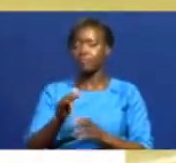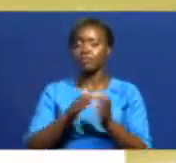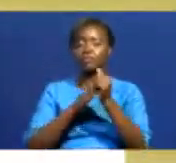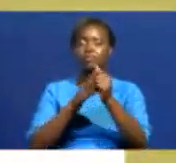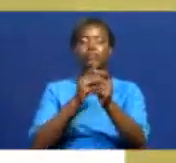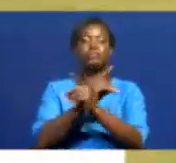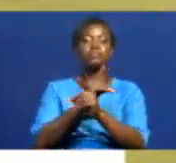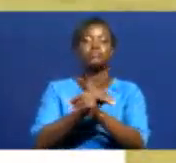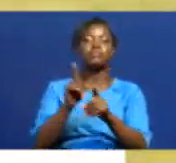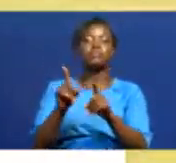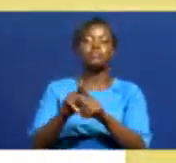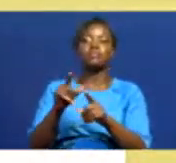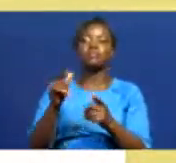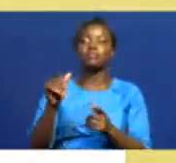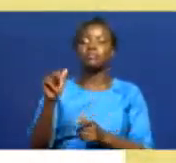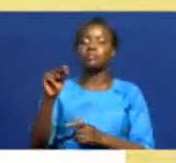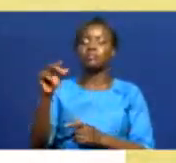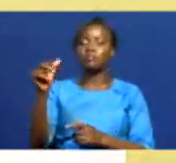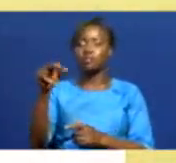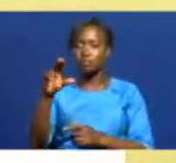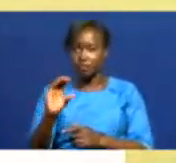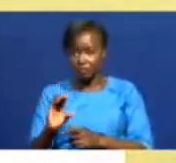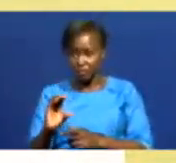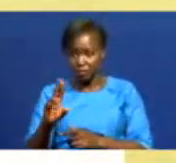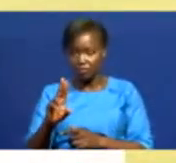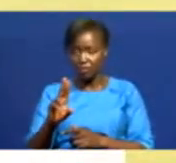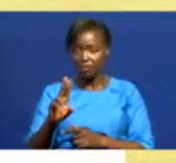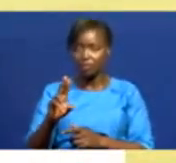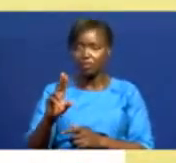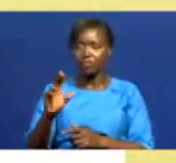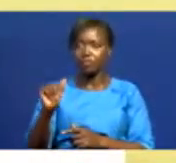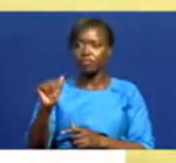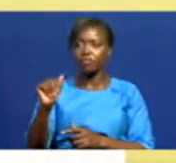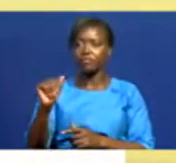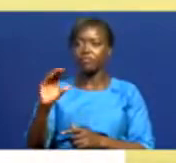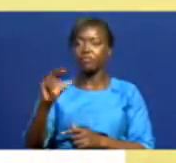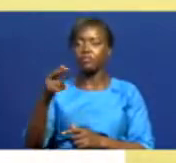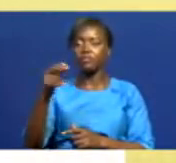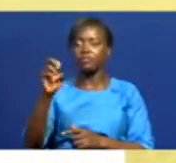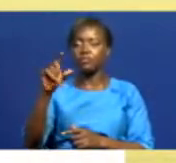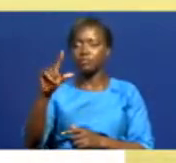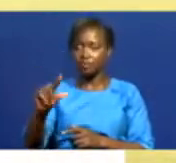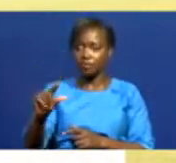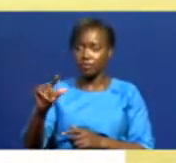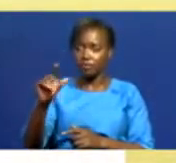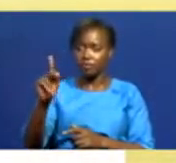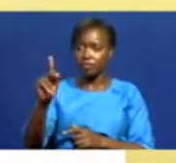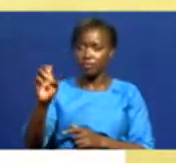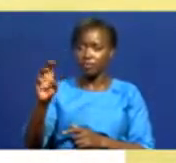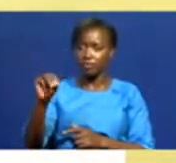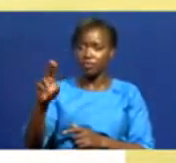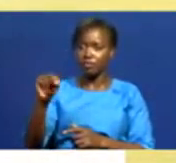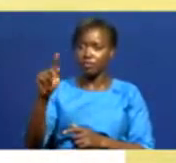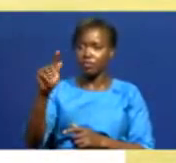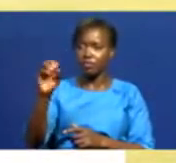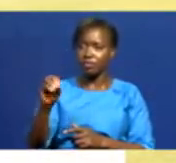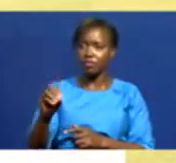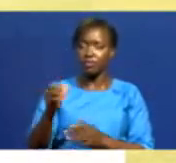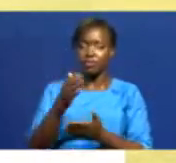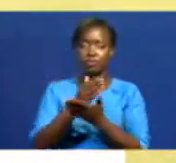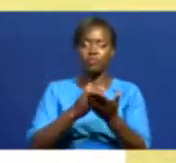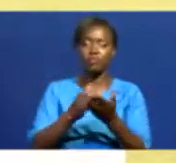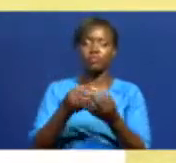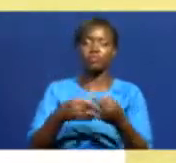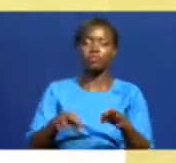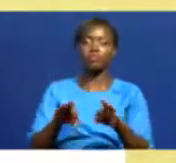as Caroline Gashu, Tracy Karanja, Pulino Chieng, Naomi Kemunto and Moreno Chieng have been named in the midfield. Elena